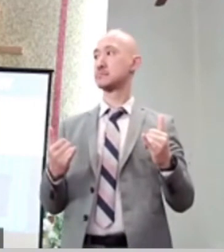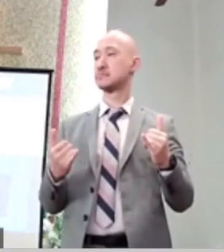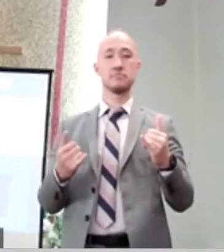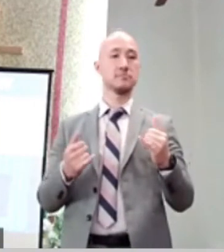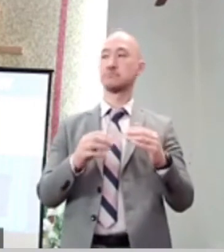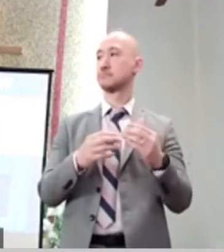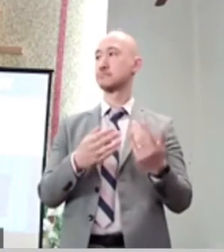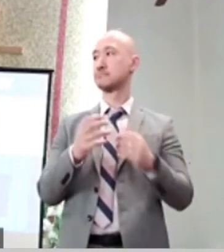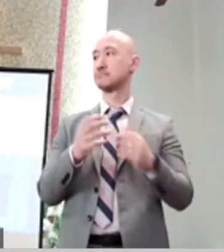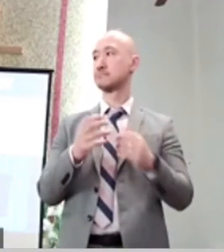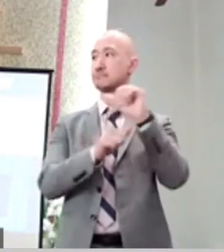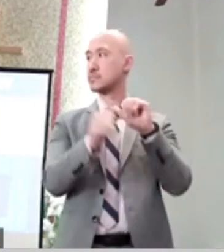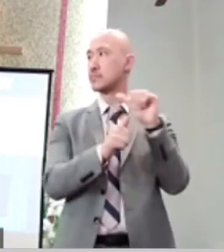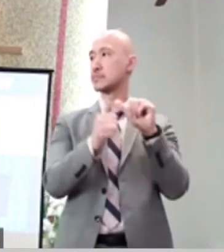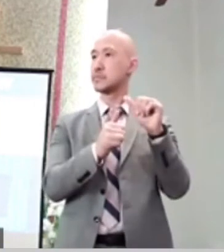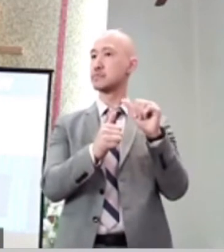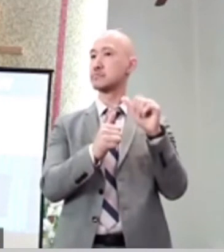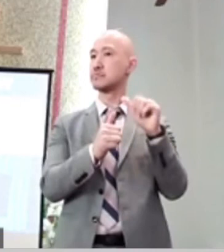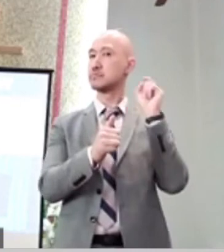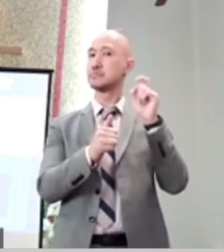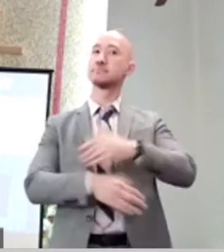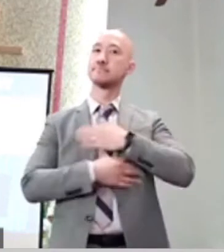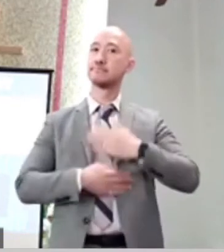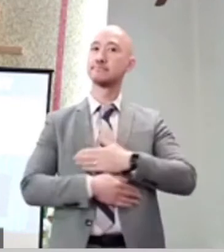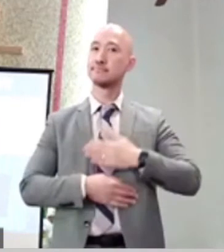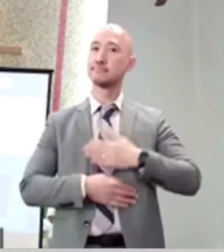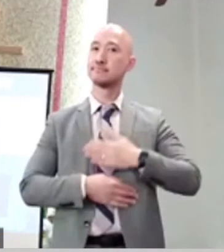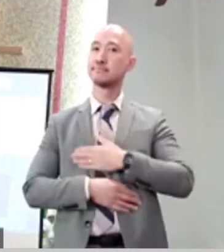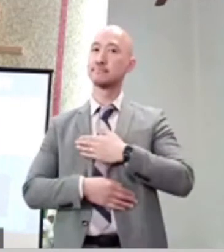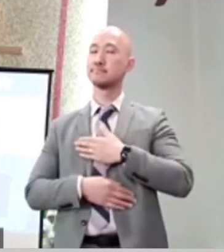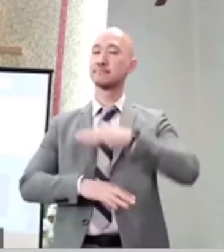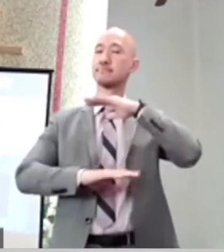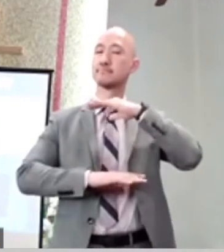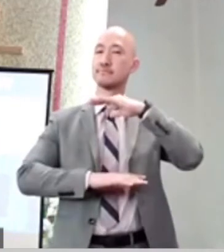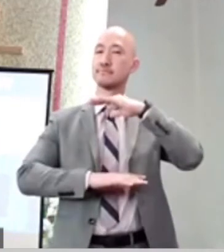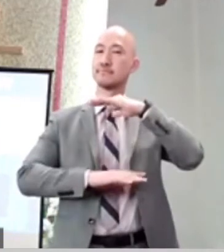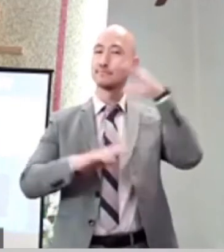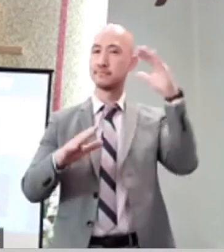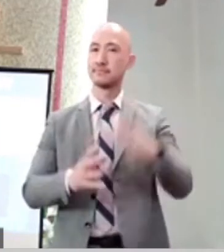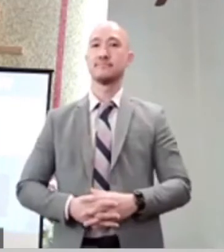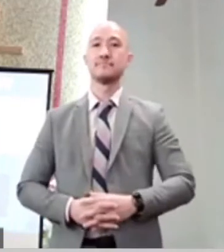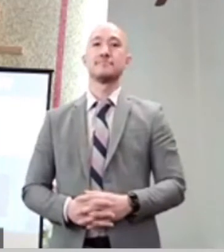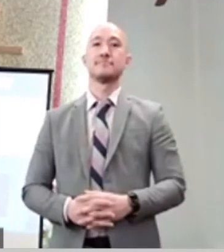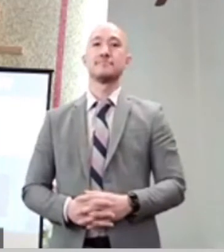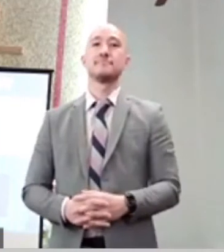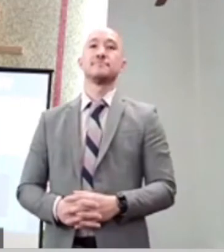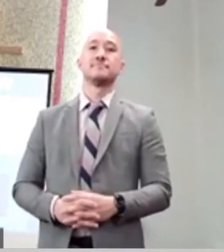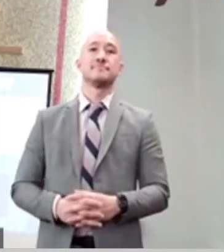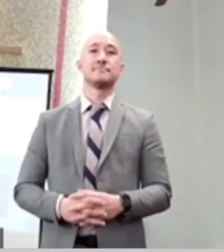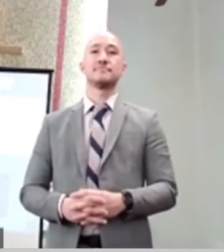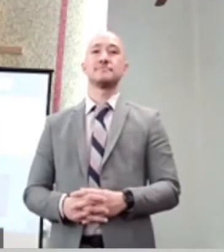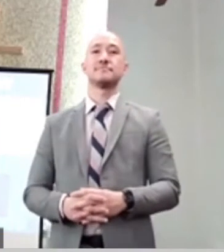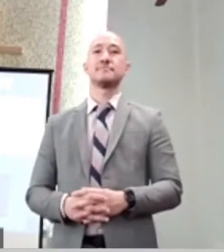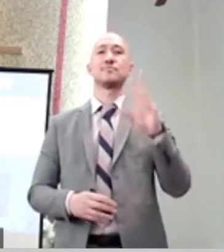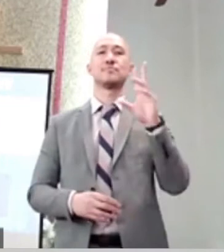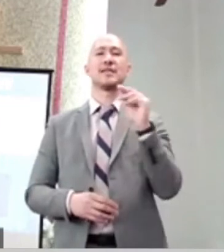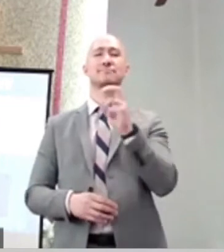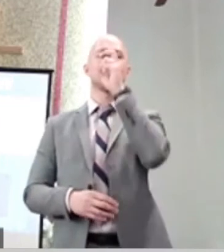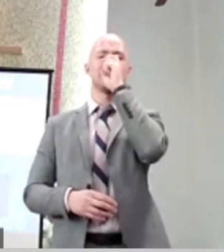to isolate people here. It's about the eating and the drinking. I mean, hasn't even our very